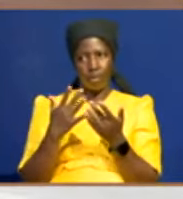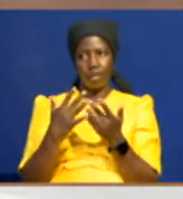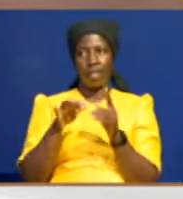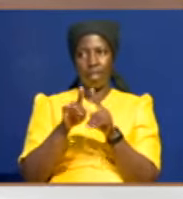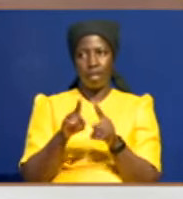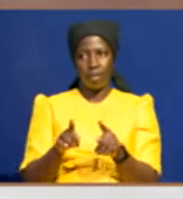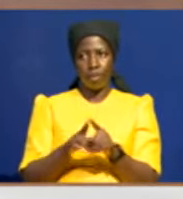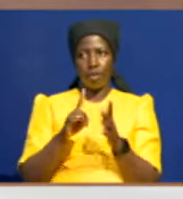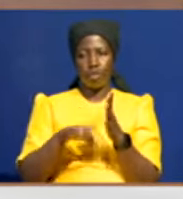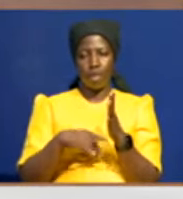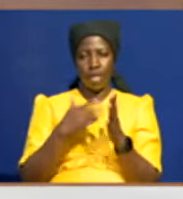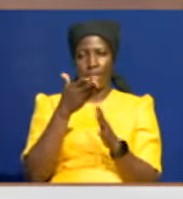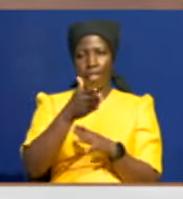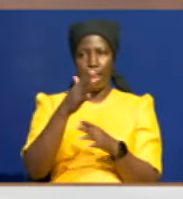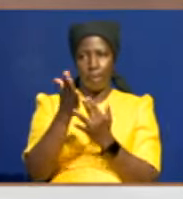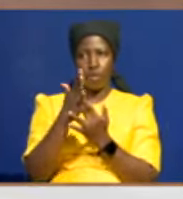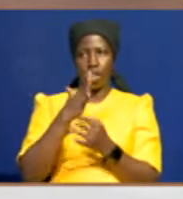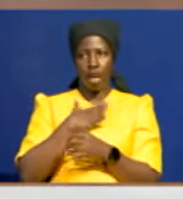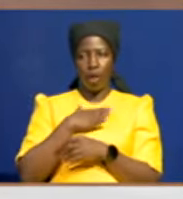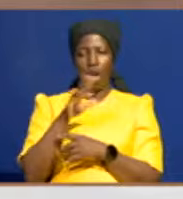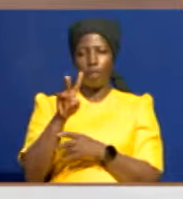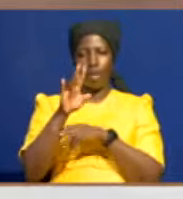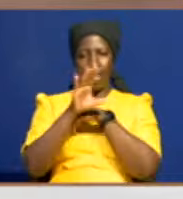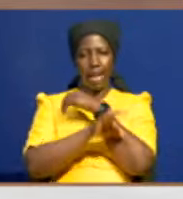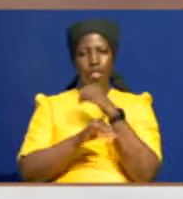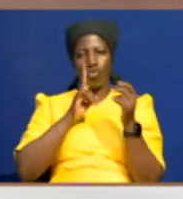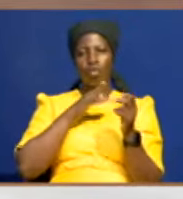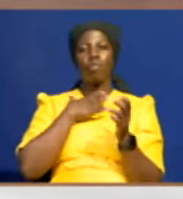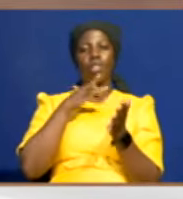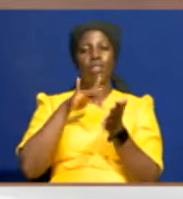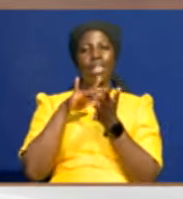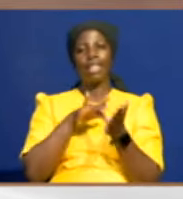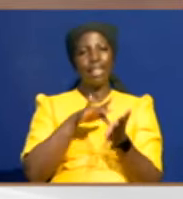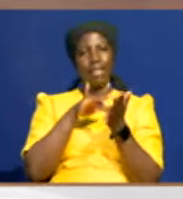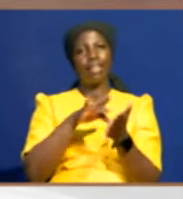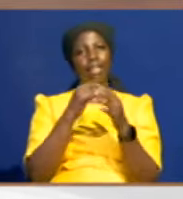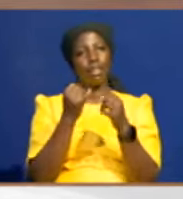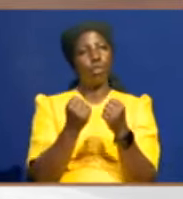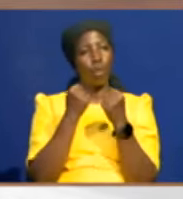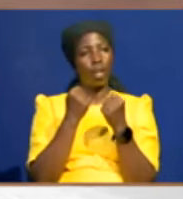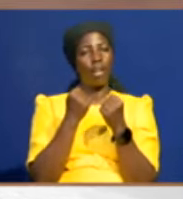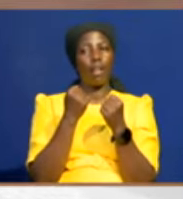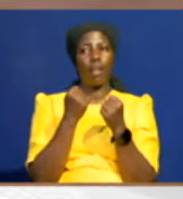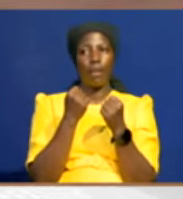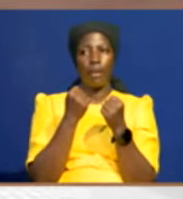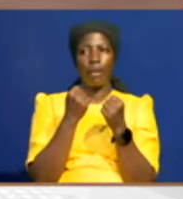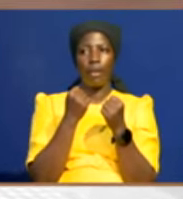respect between our two countries. So let me stress very strongly that